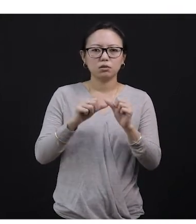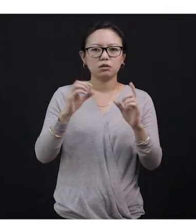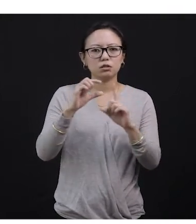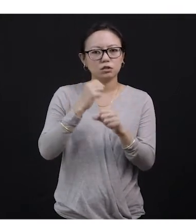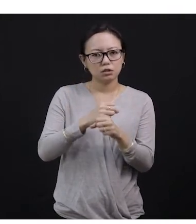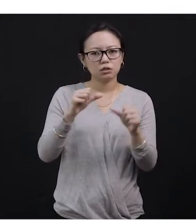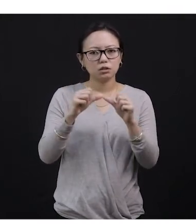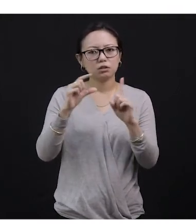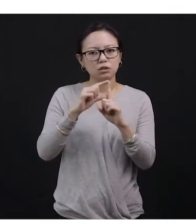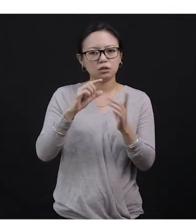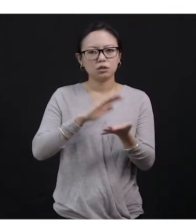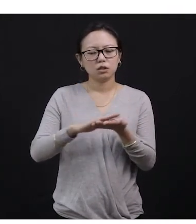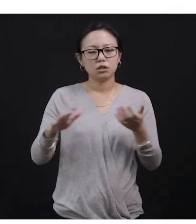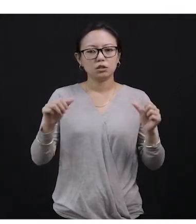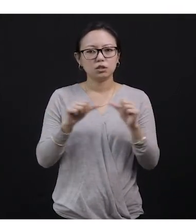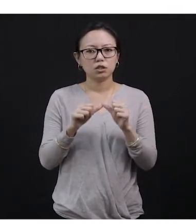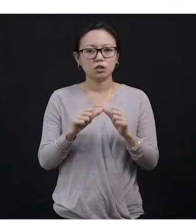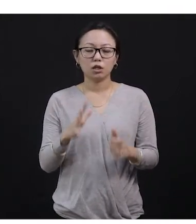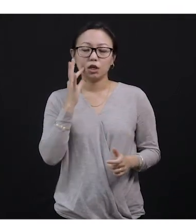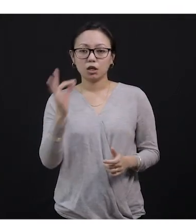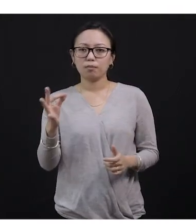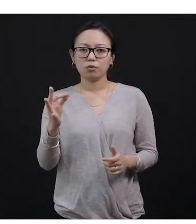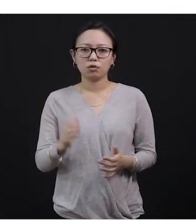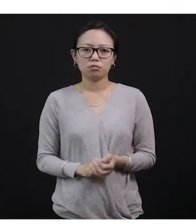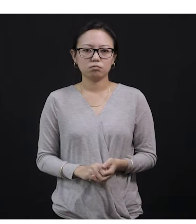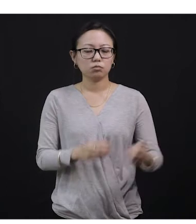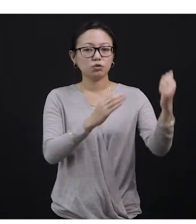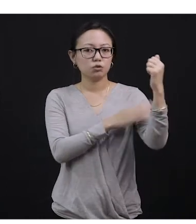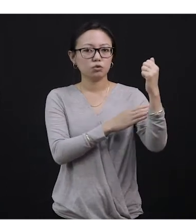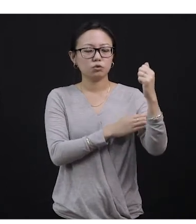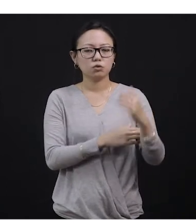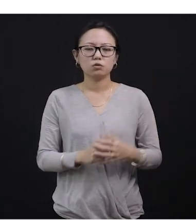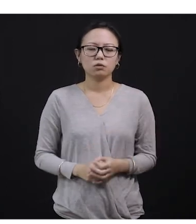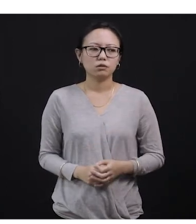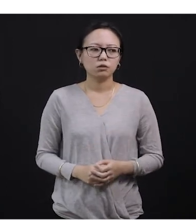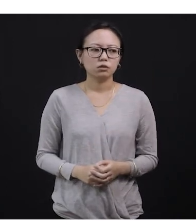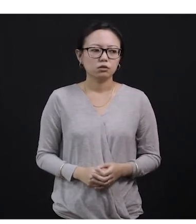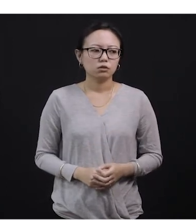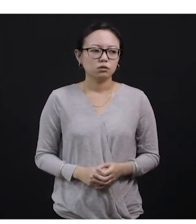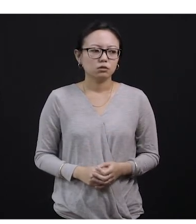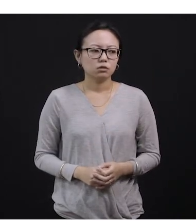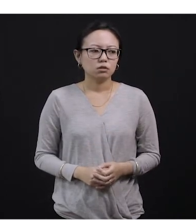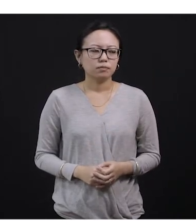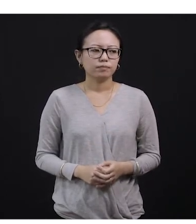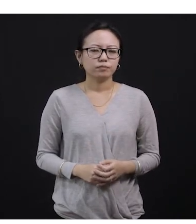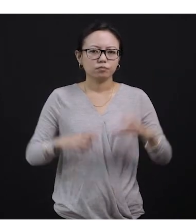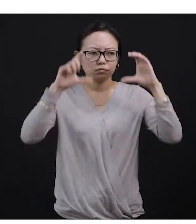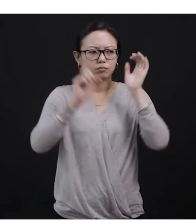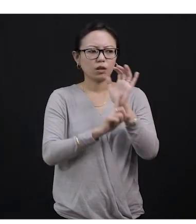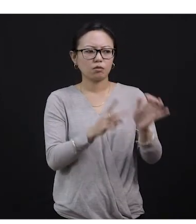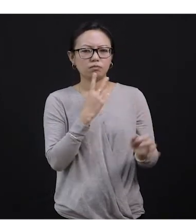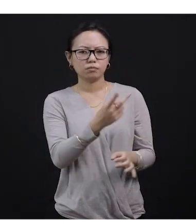Then the Brahmins and the Purohitas, Senani and Amatya. Here I'm showing you with the help